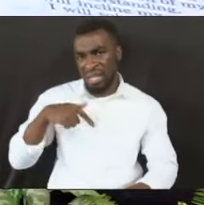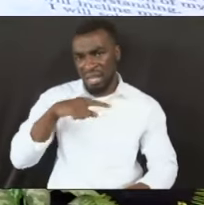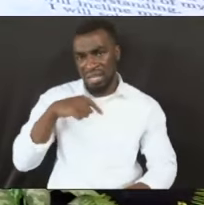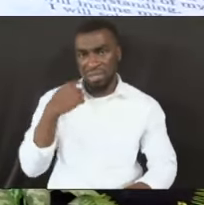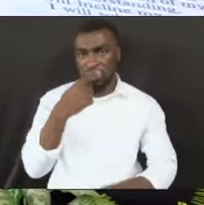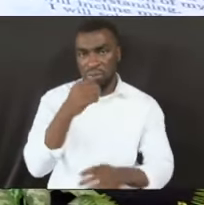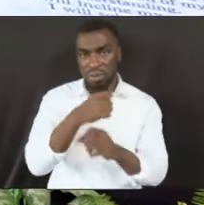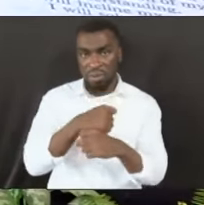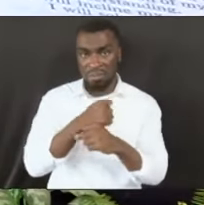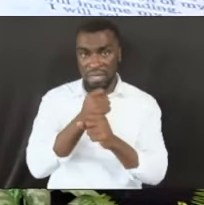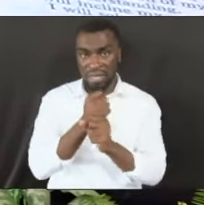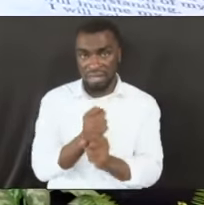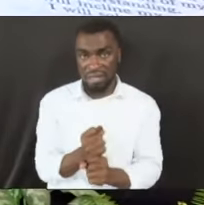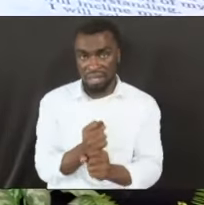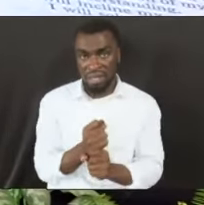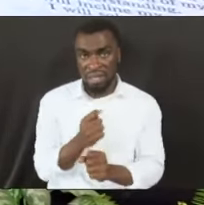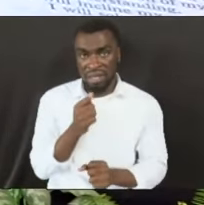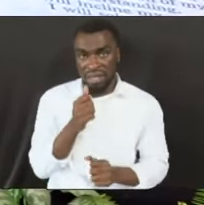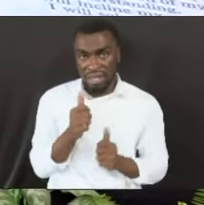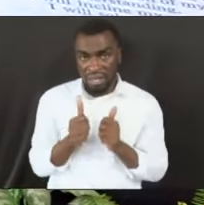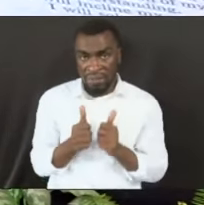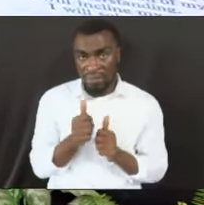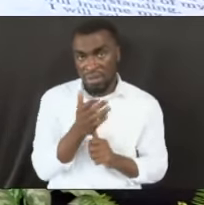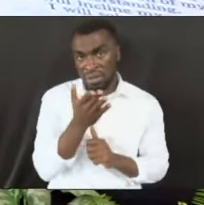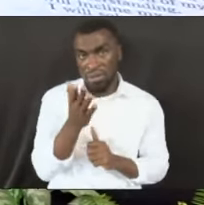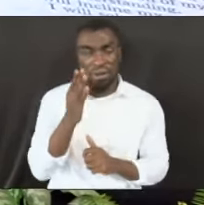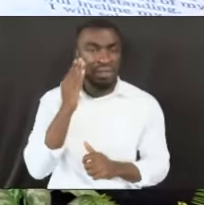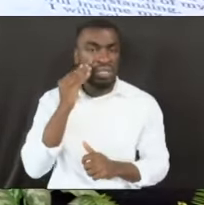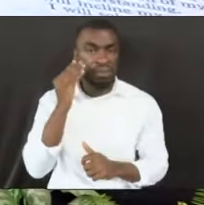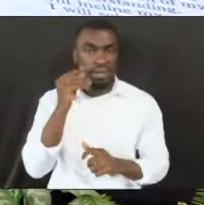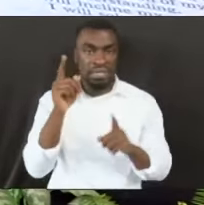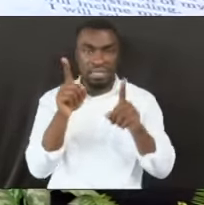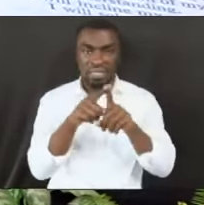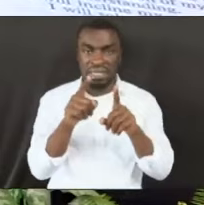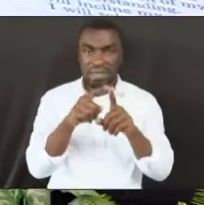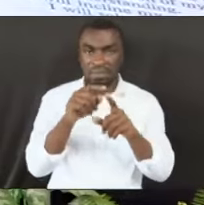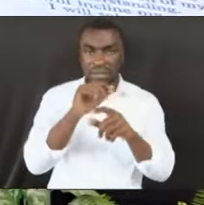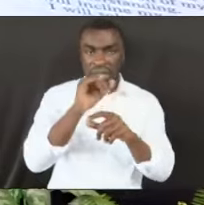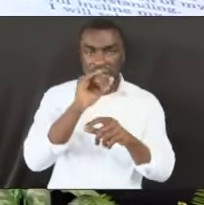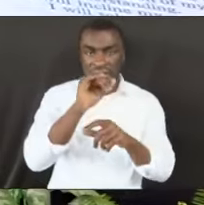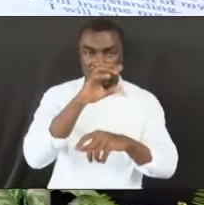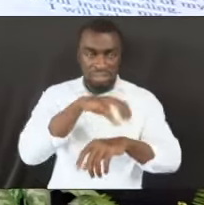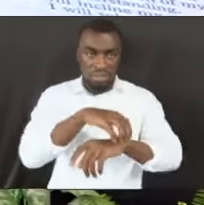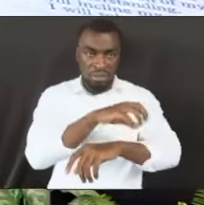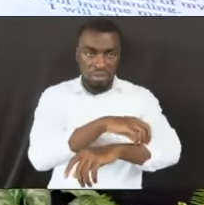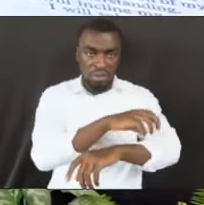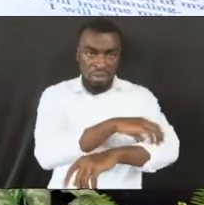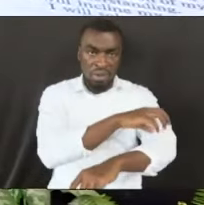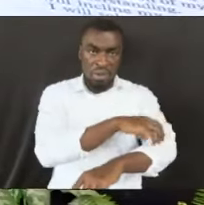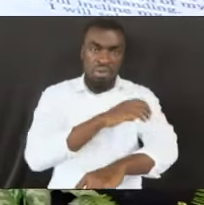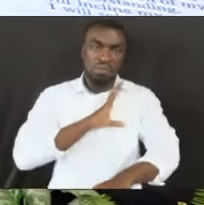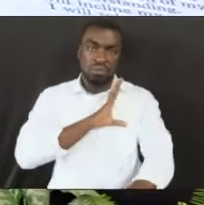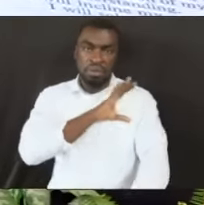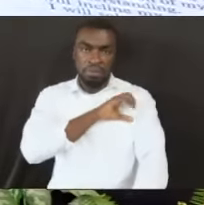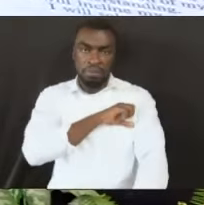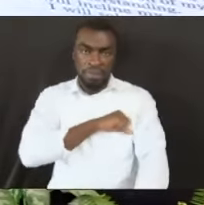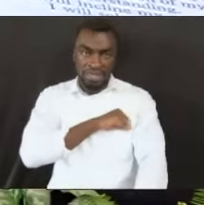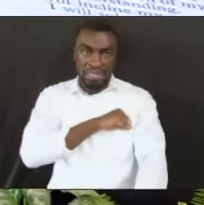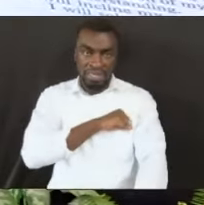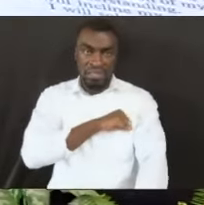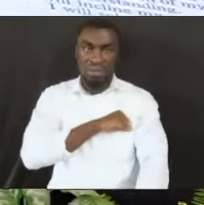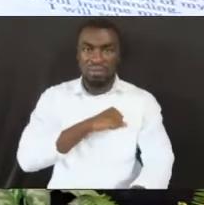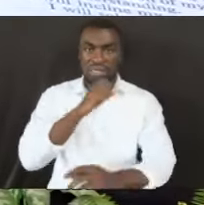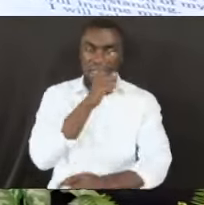If you are going through an experience like Job, you simply have to endure by the grace of God, and God will bring it to